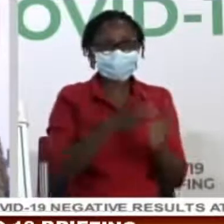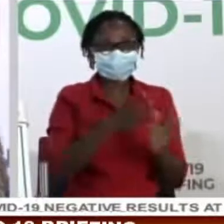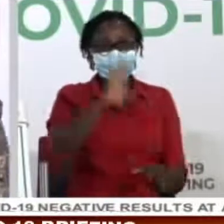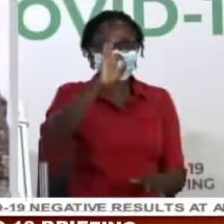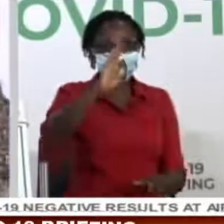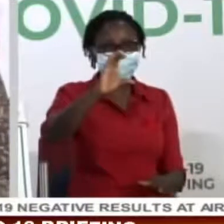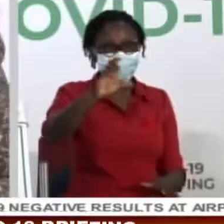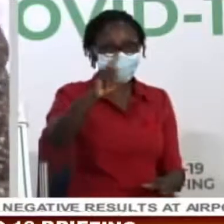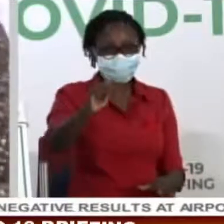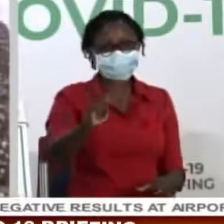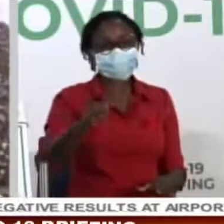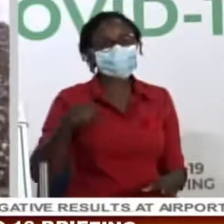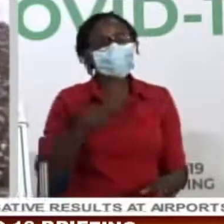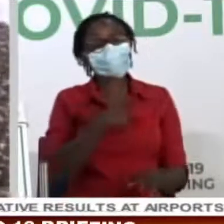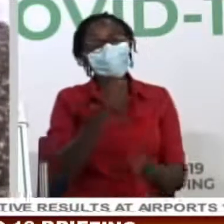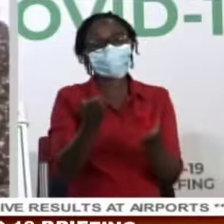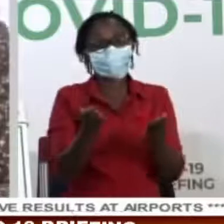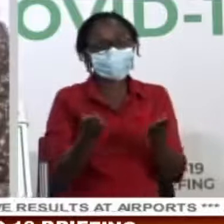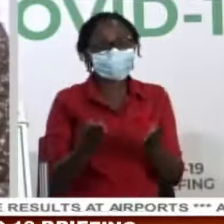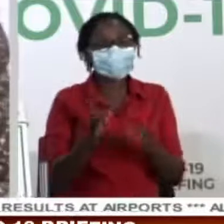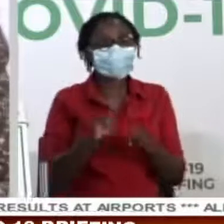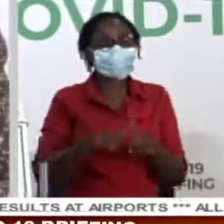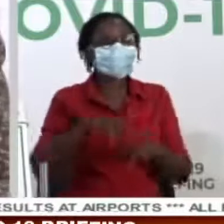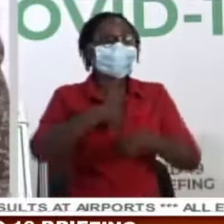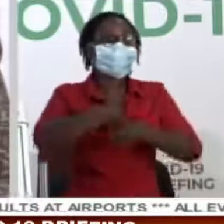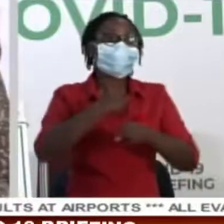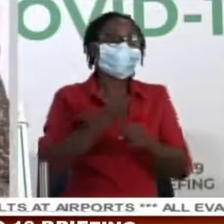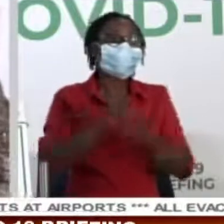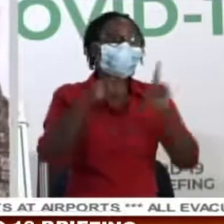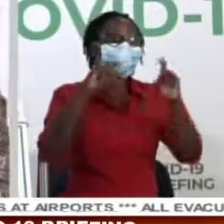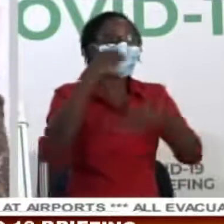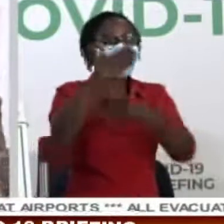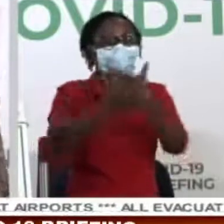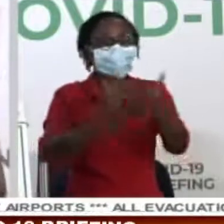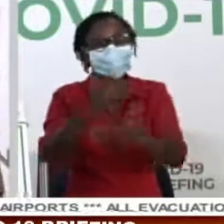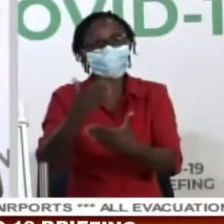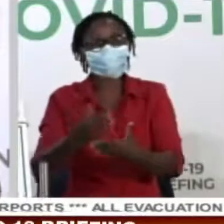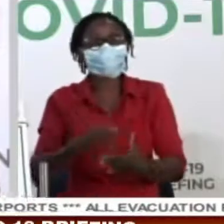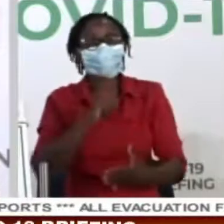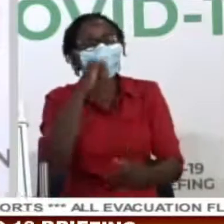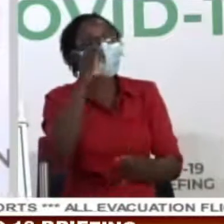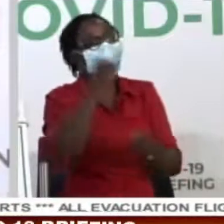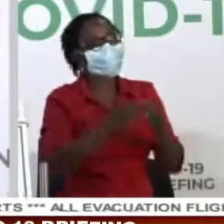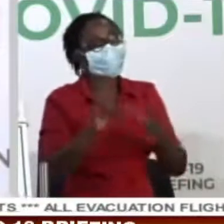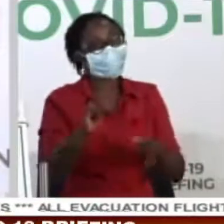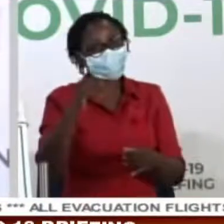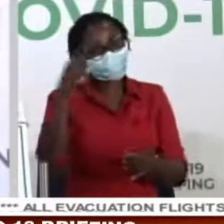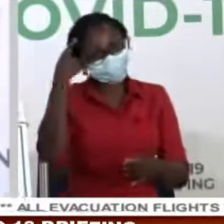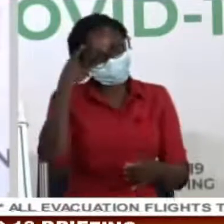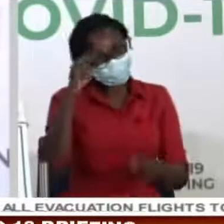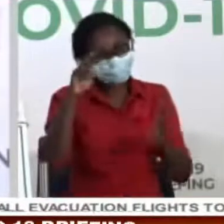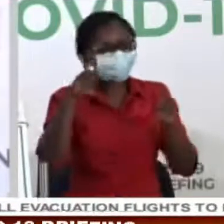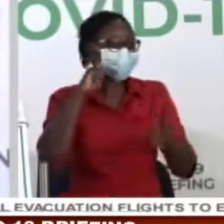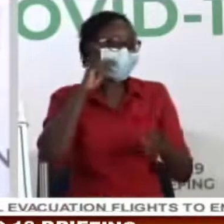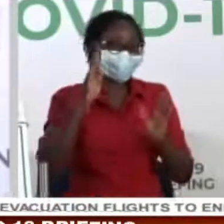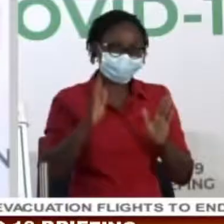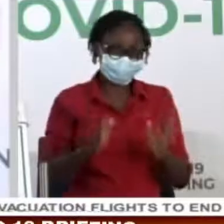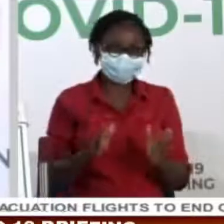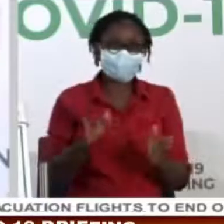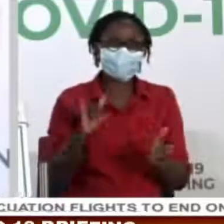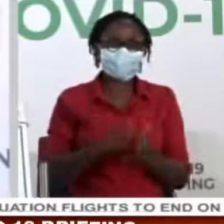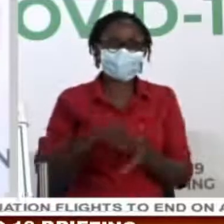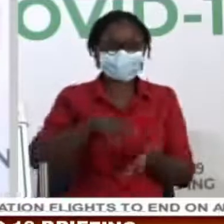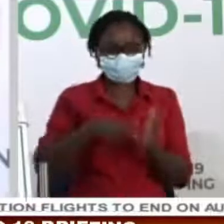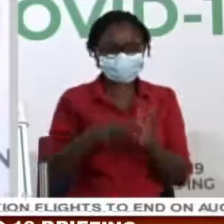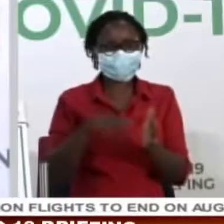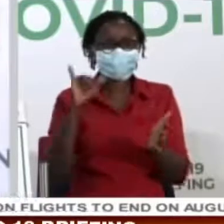Ultimately, we aim to make testing process seamless as possible for Nigerians, and that means we want to get it to all